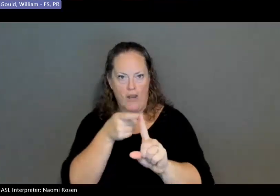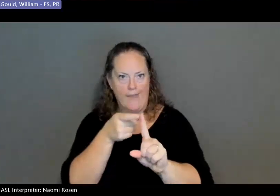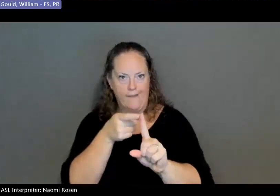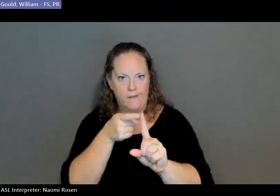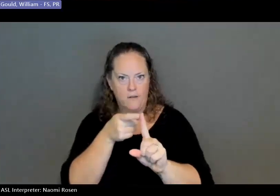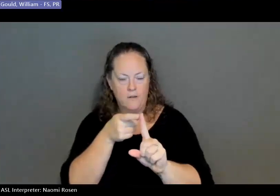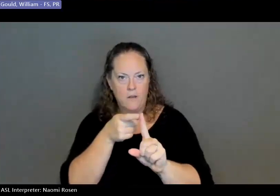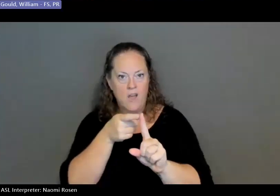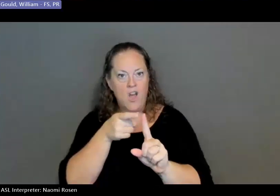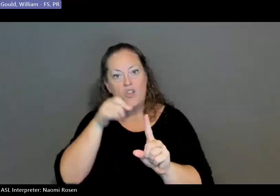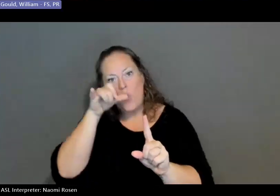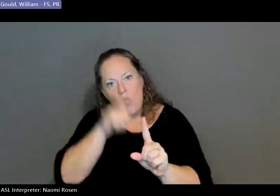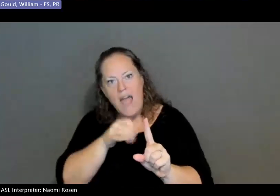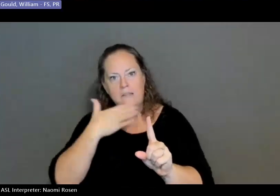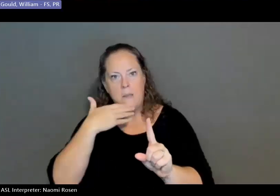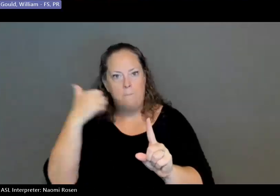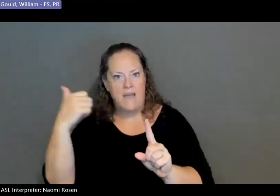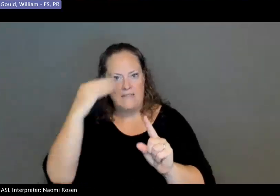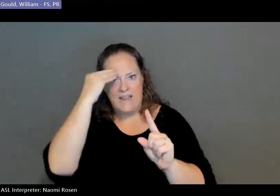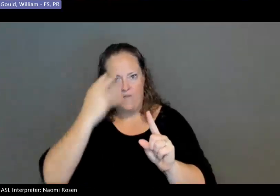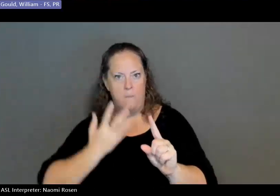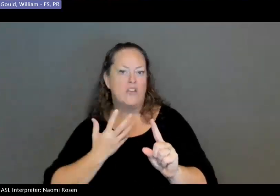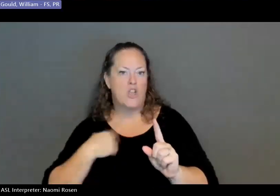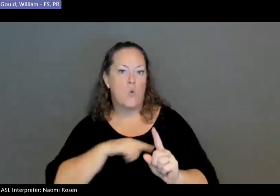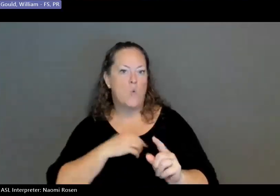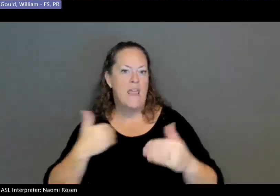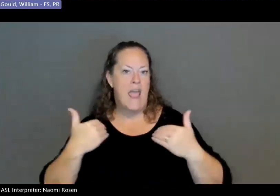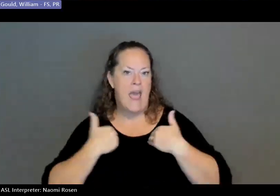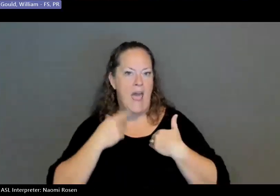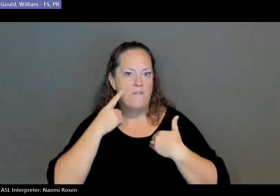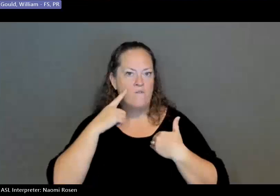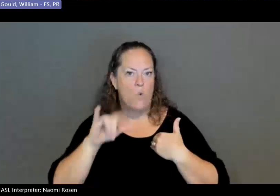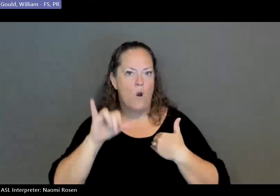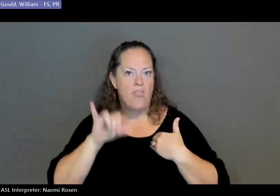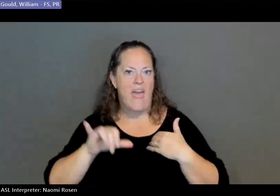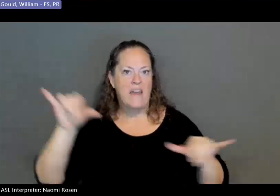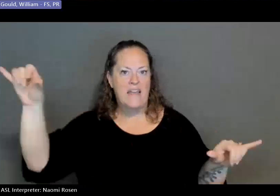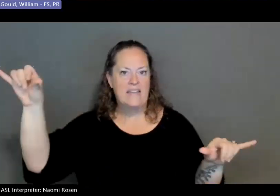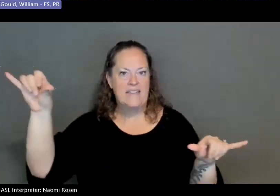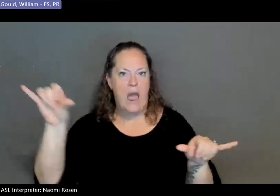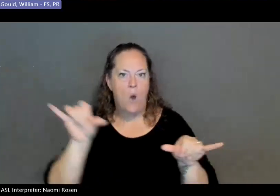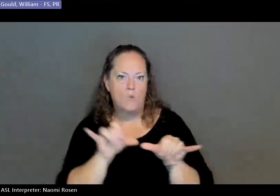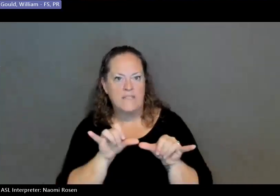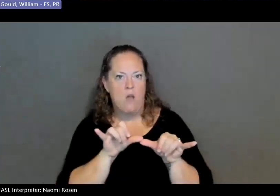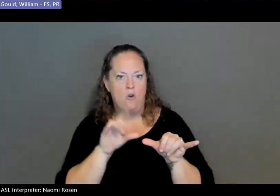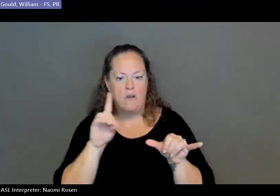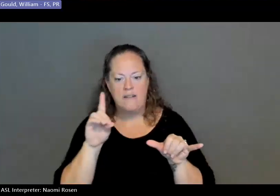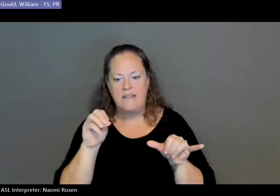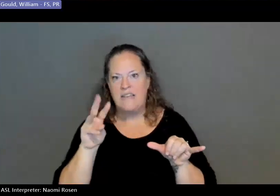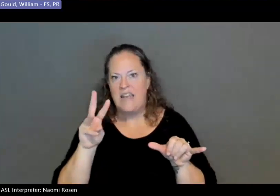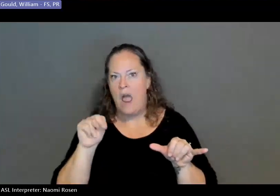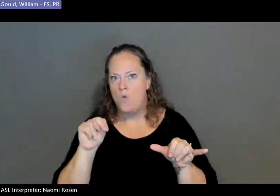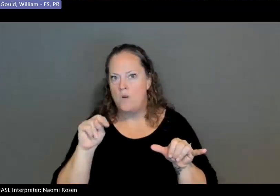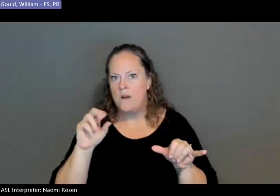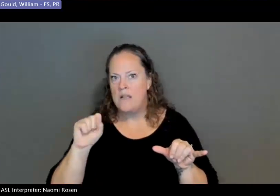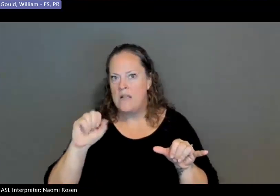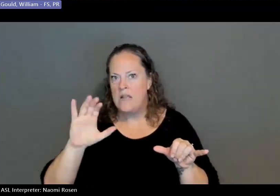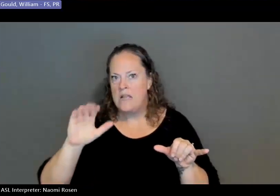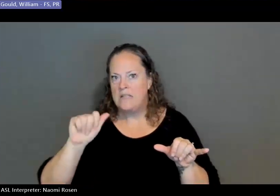that's the best that we had for our downscaled information for Puerto Rico and the U.S. Virgin